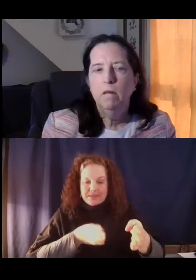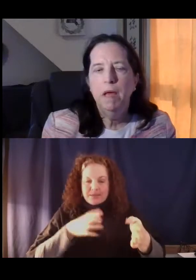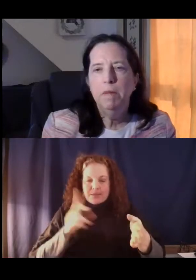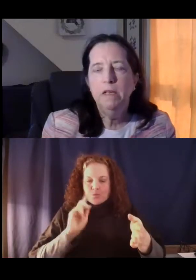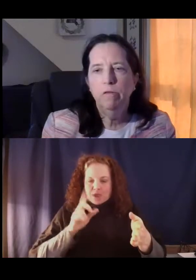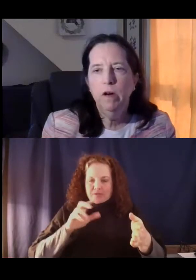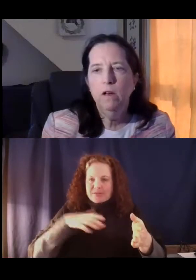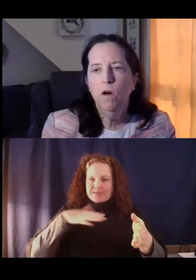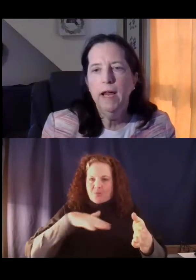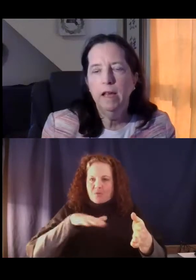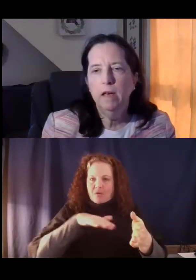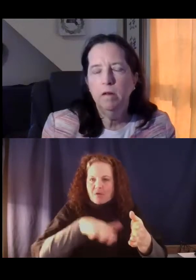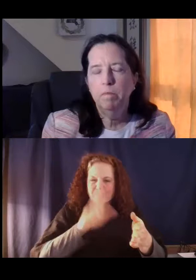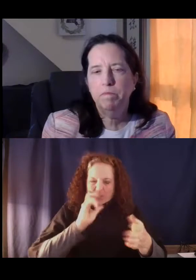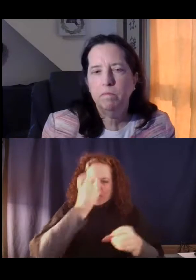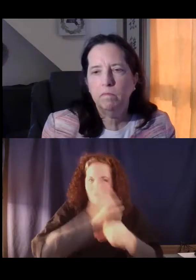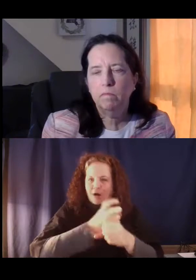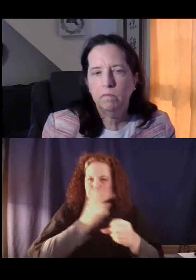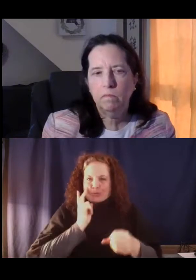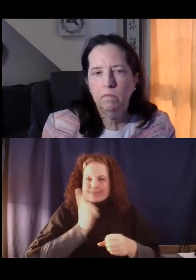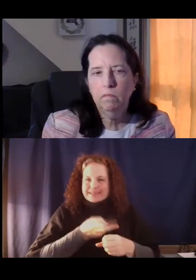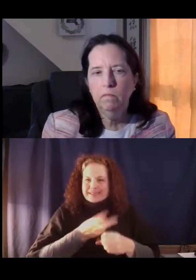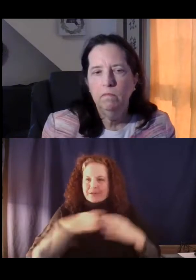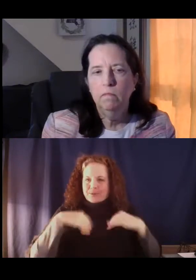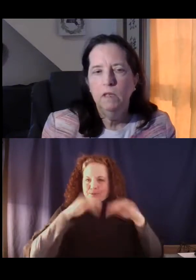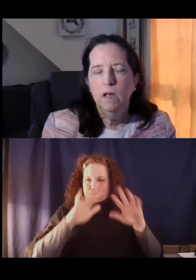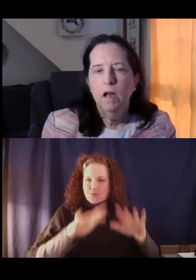Landmarks may be different or hidden.